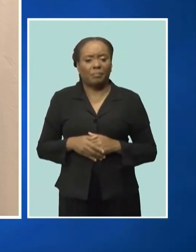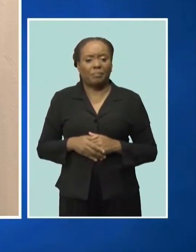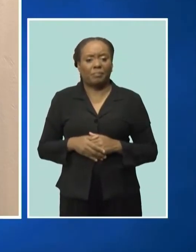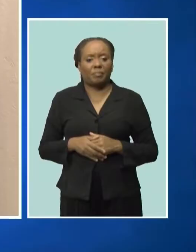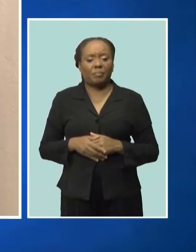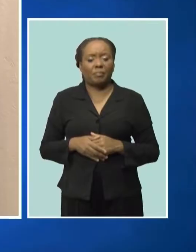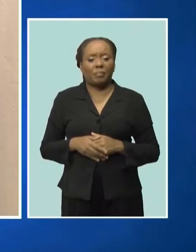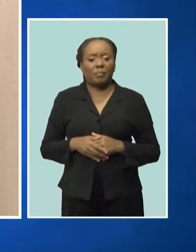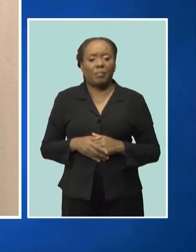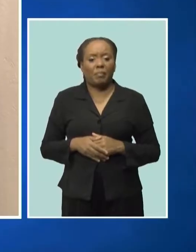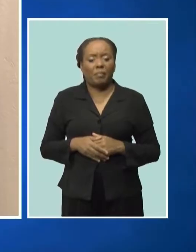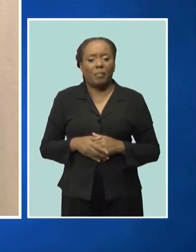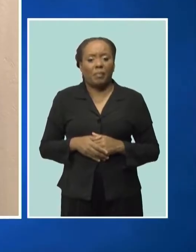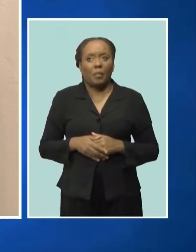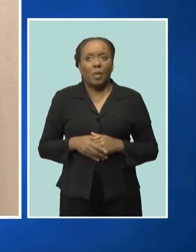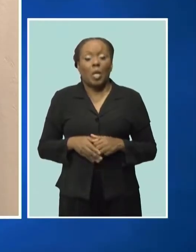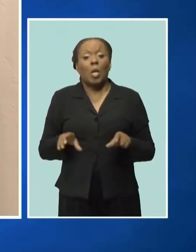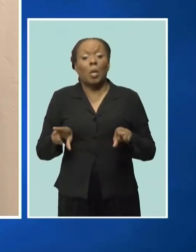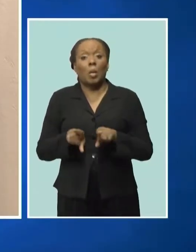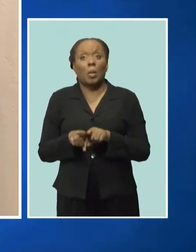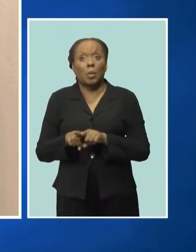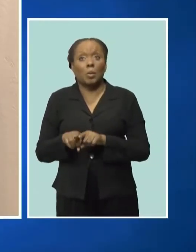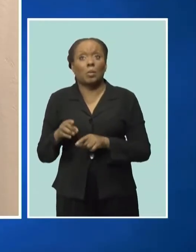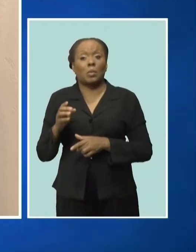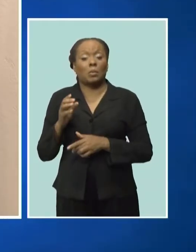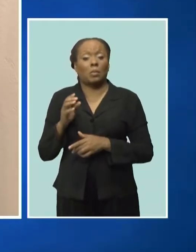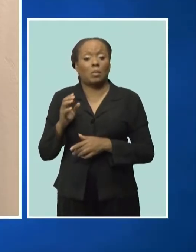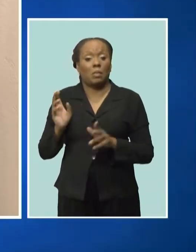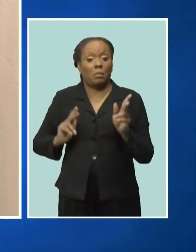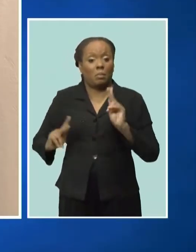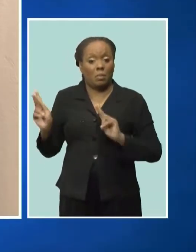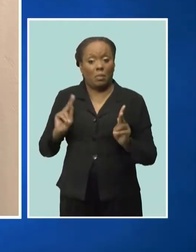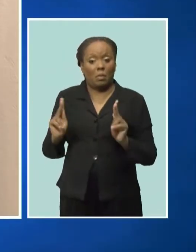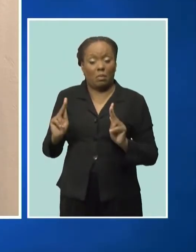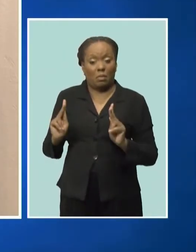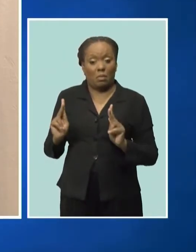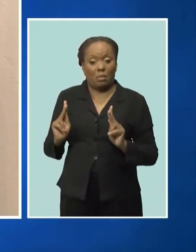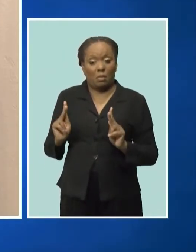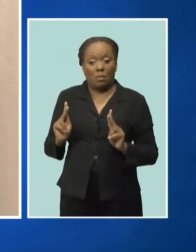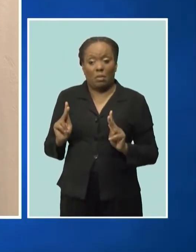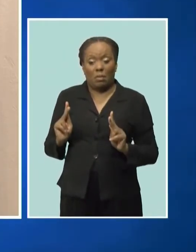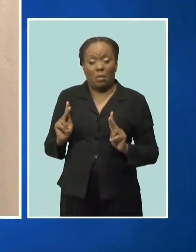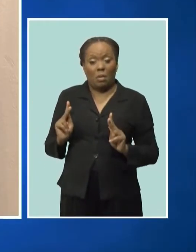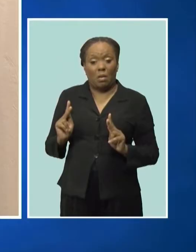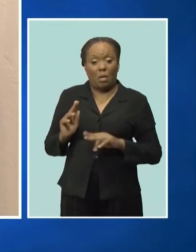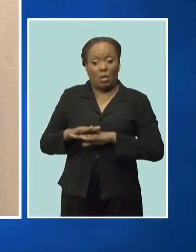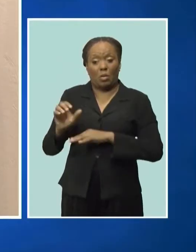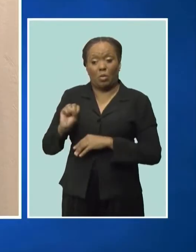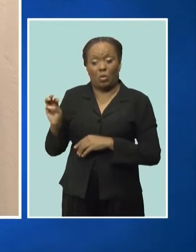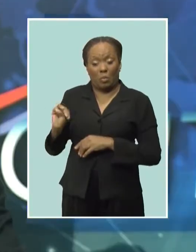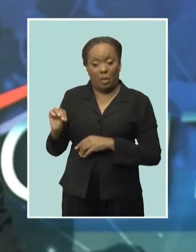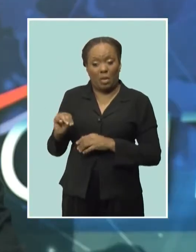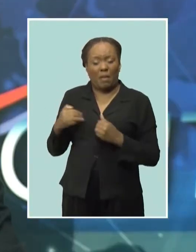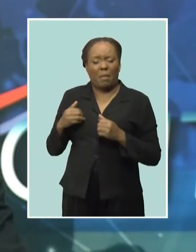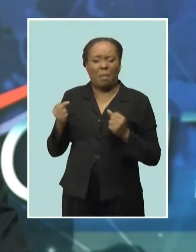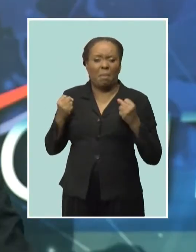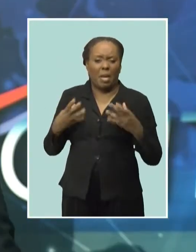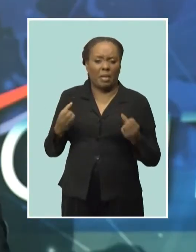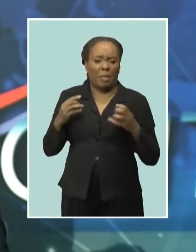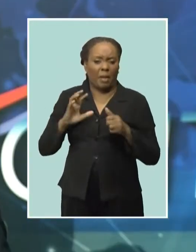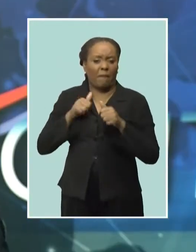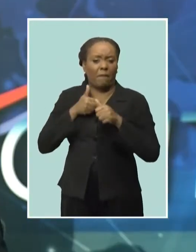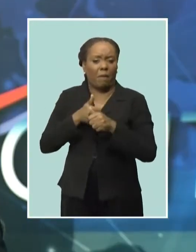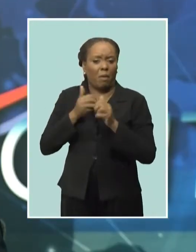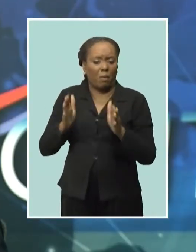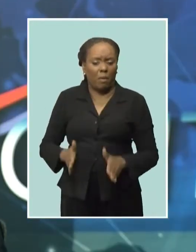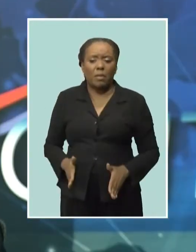an arrangement with the persons who have very large followings to share some of our messaging. In other